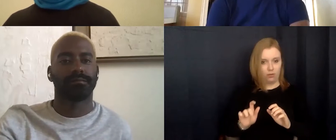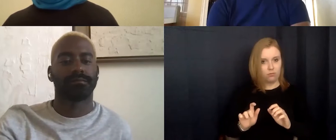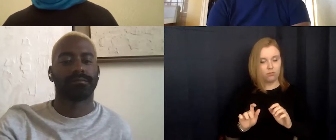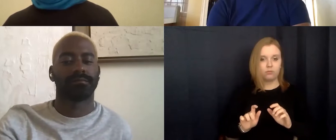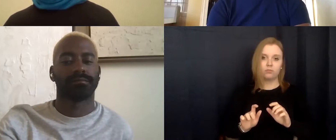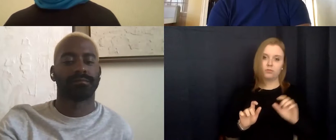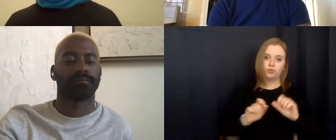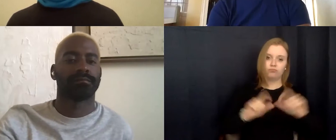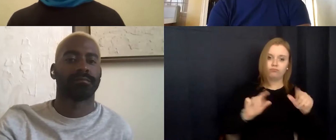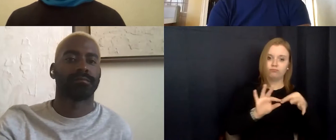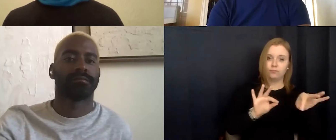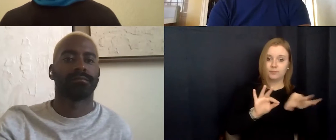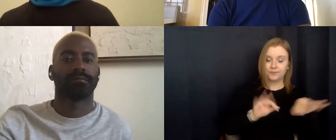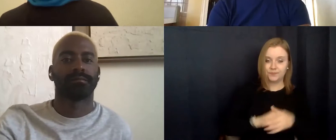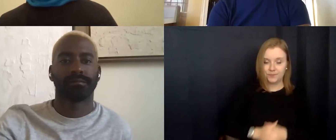icon there.